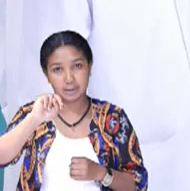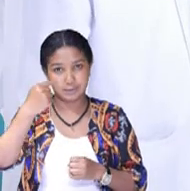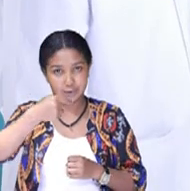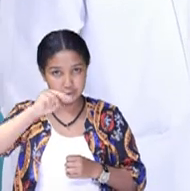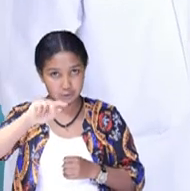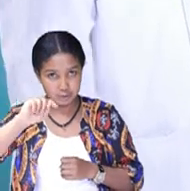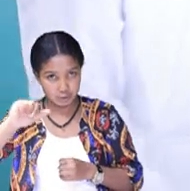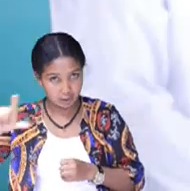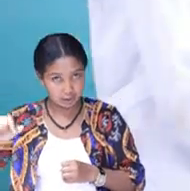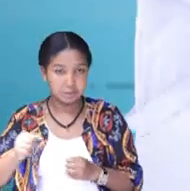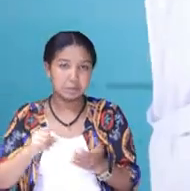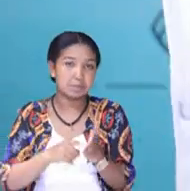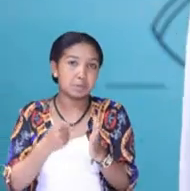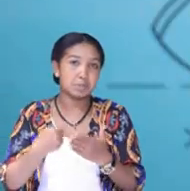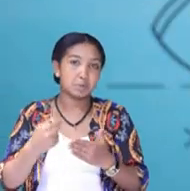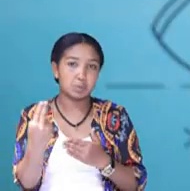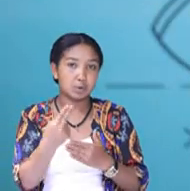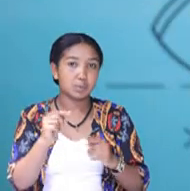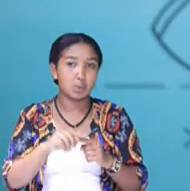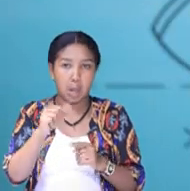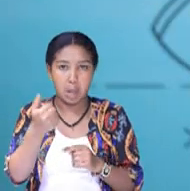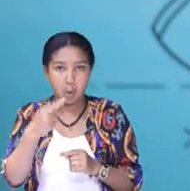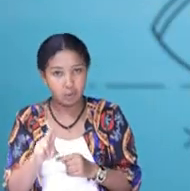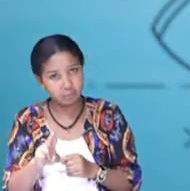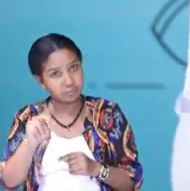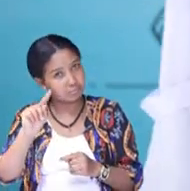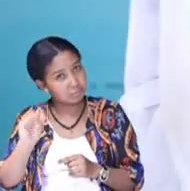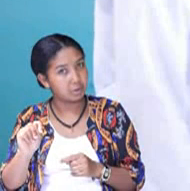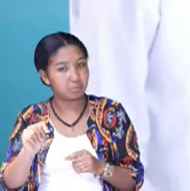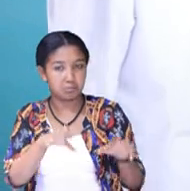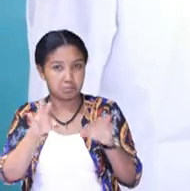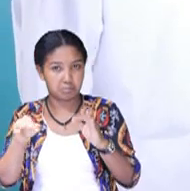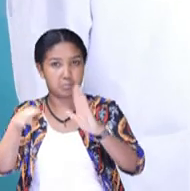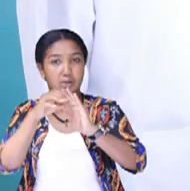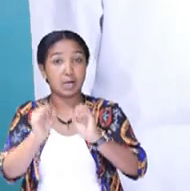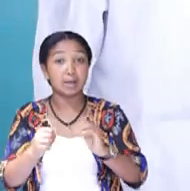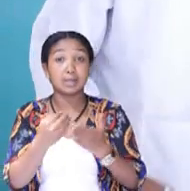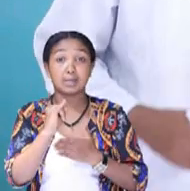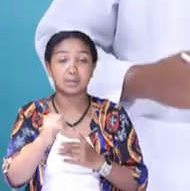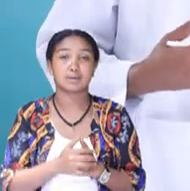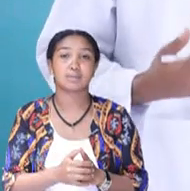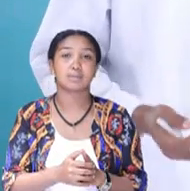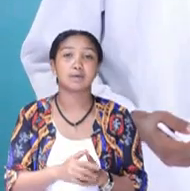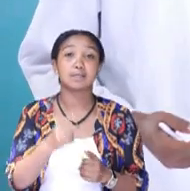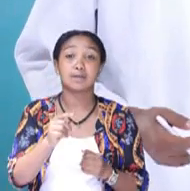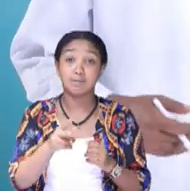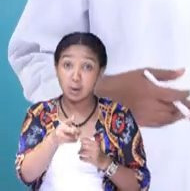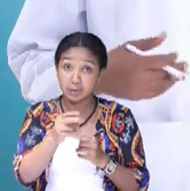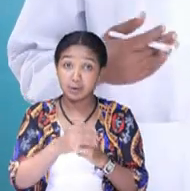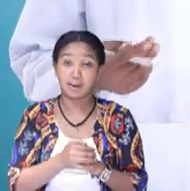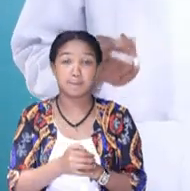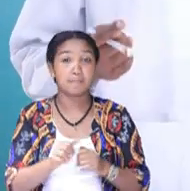is. So sometimes it's possible to use it A or AT as a subscribe. It is the